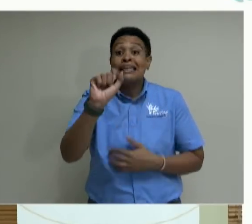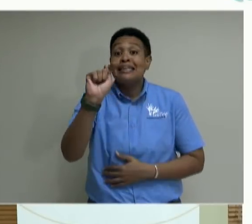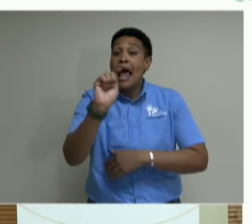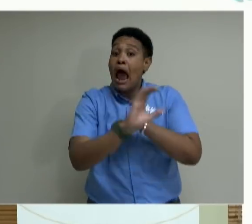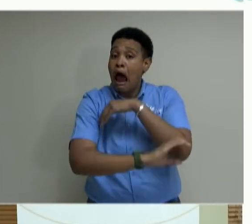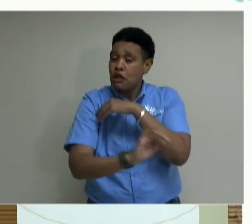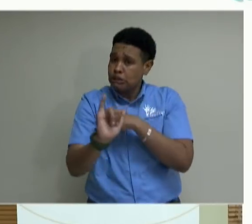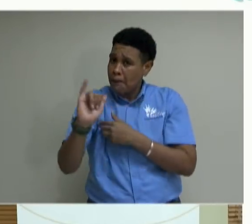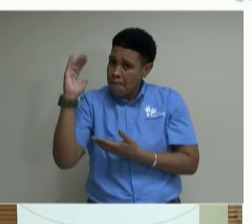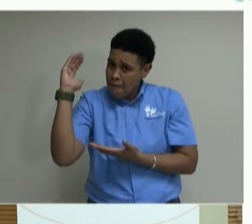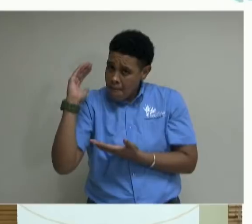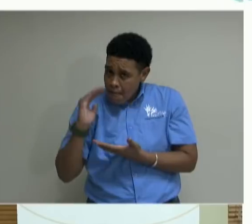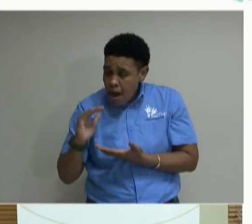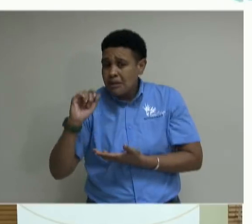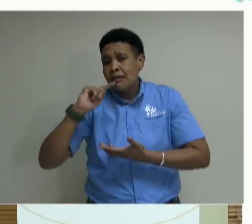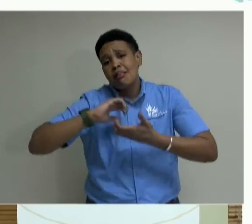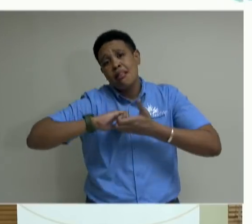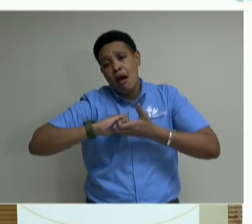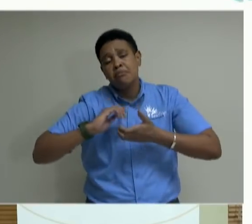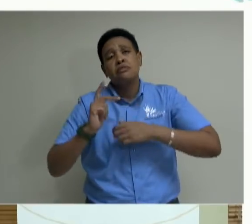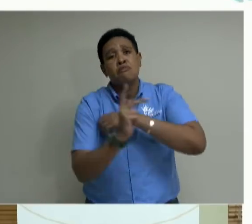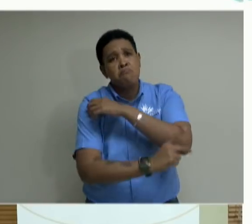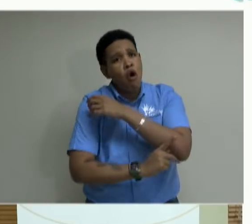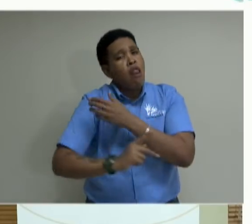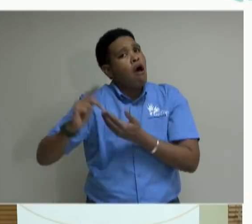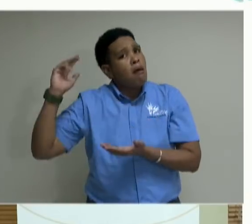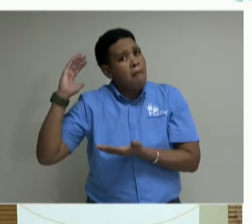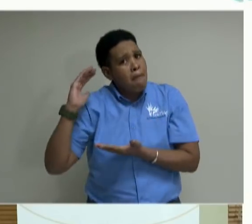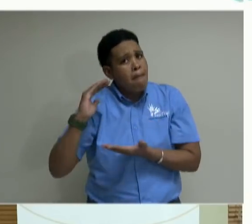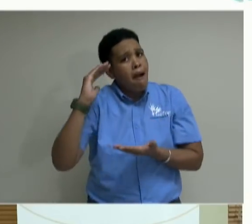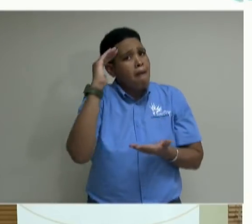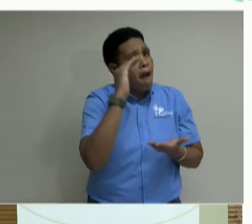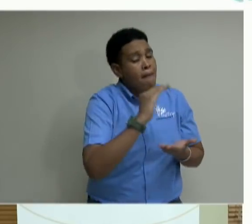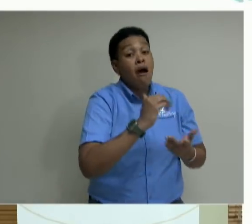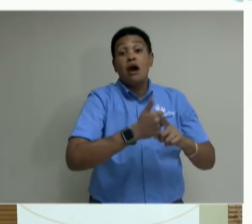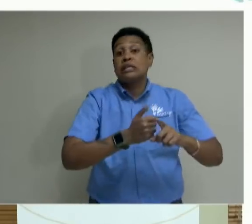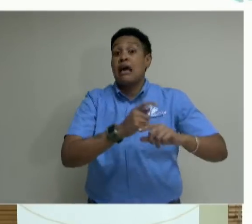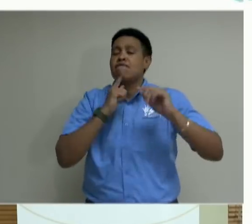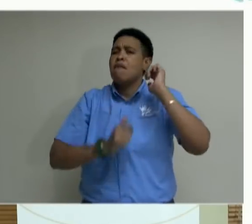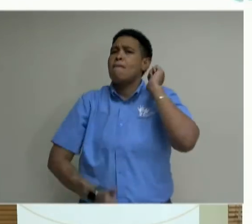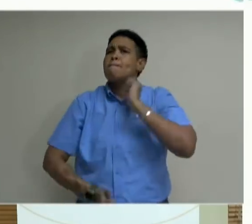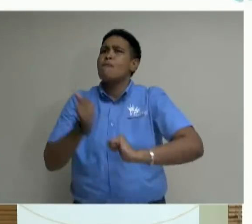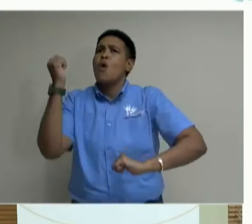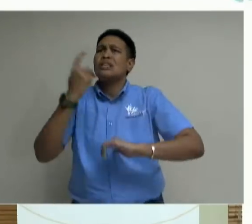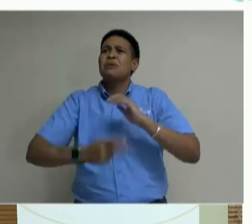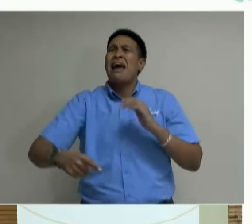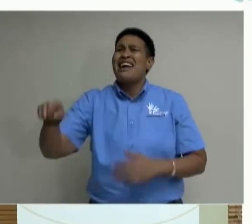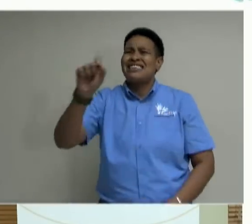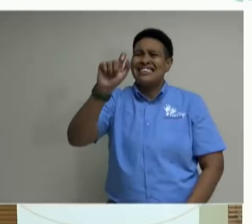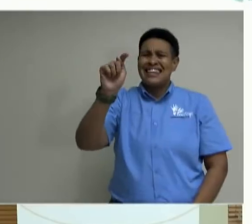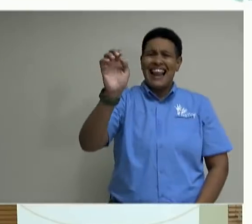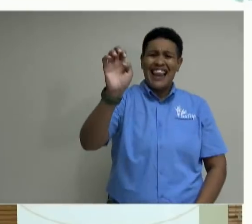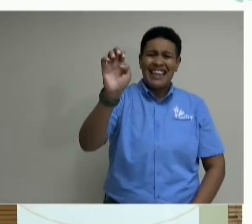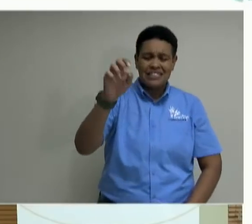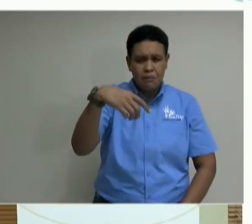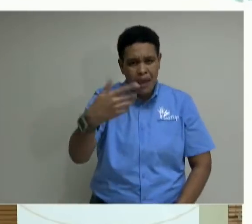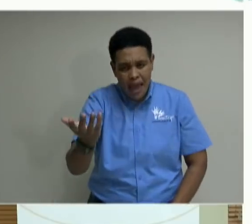St. Thomas, in Portland. Most of the parishes, St.